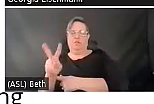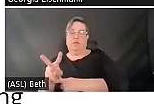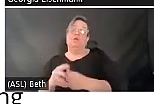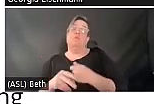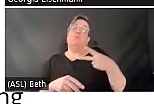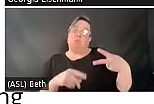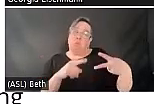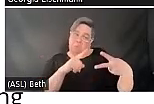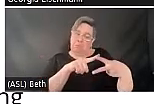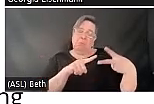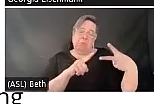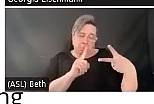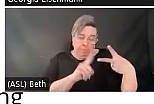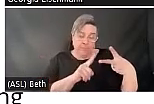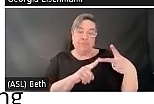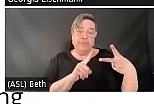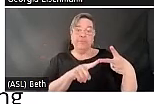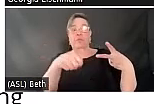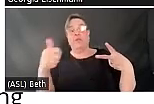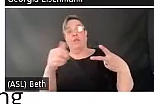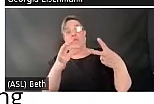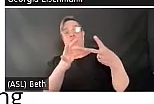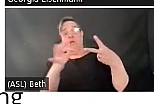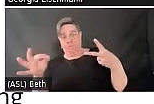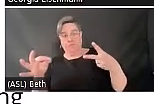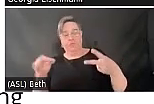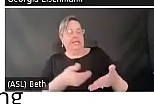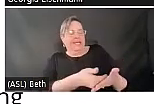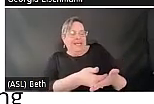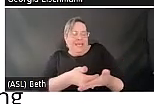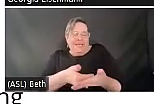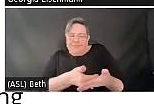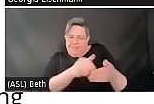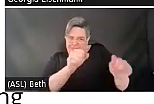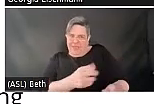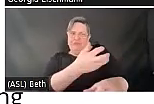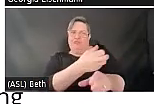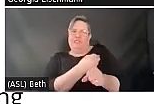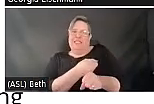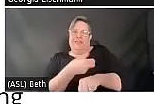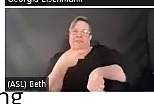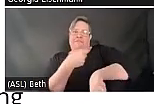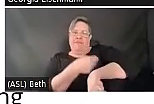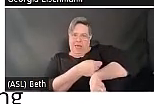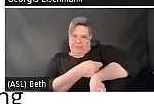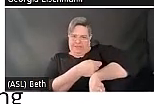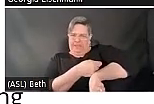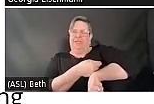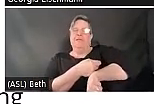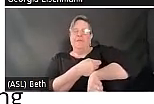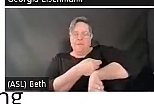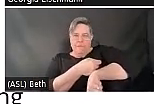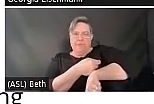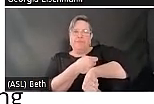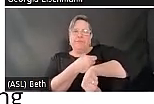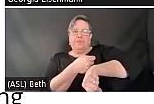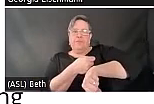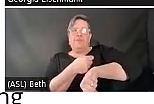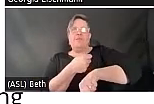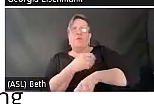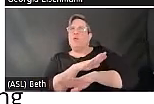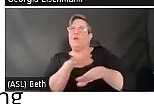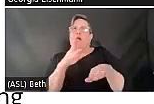infant. And the other way is that infants can actually receive the vaccine themselves. And we're not calling it a